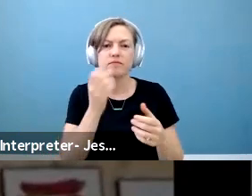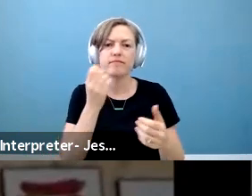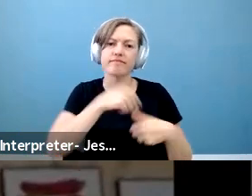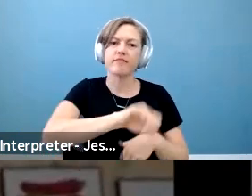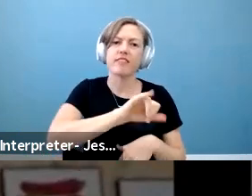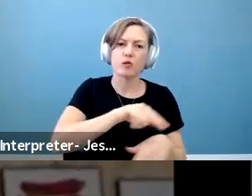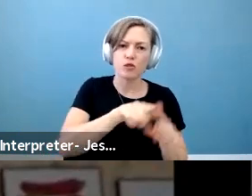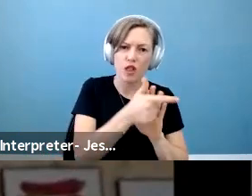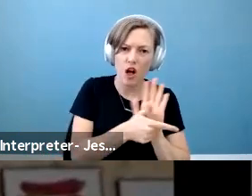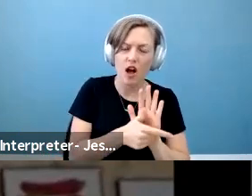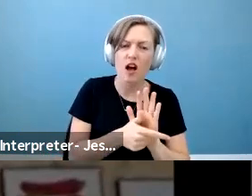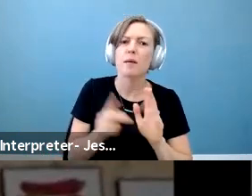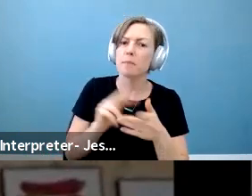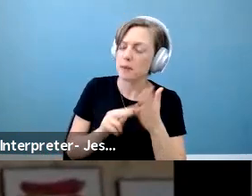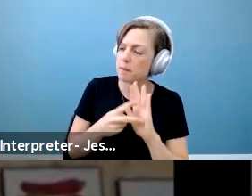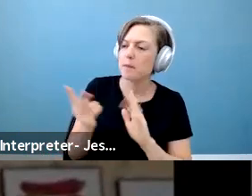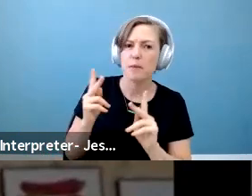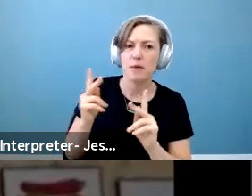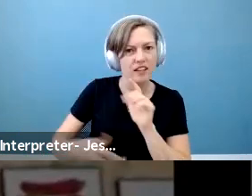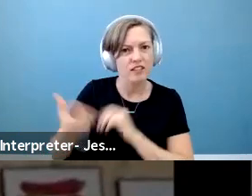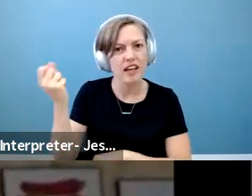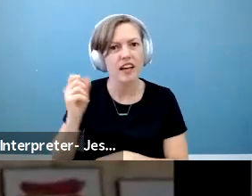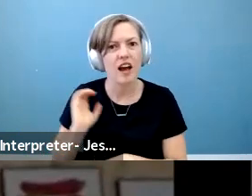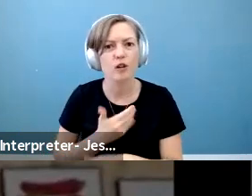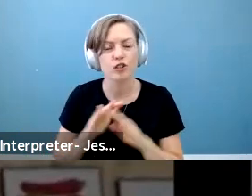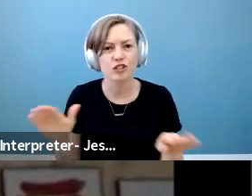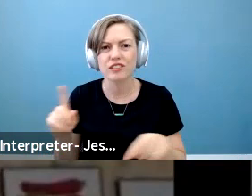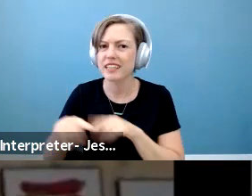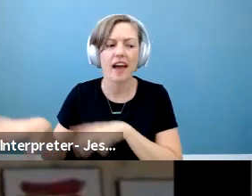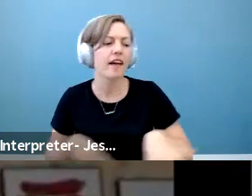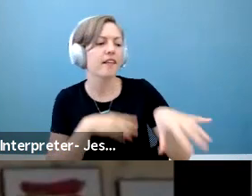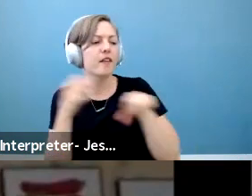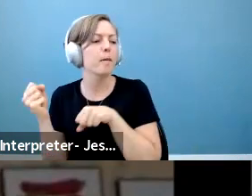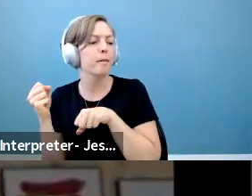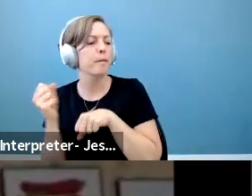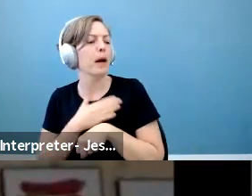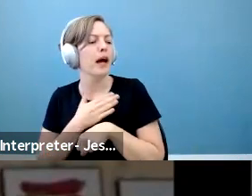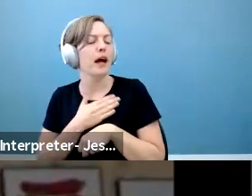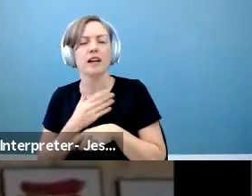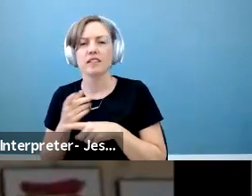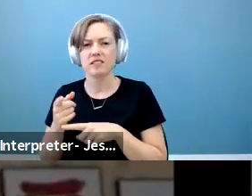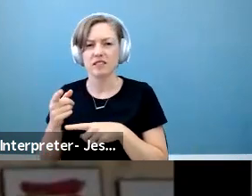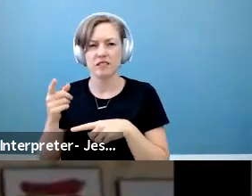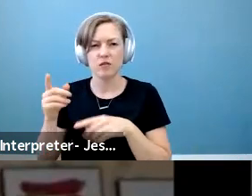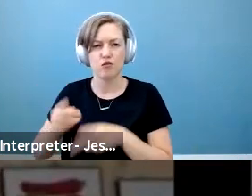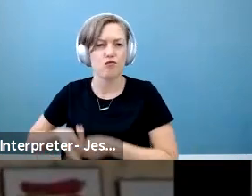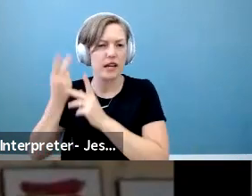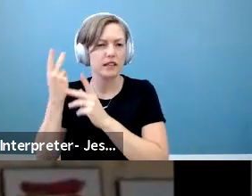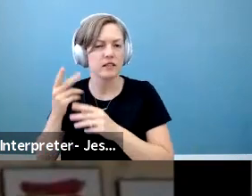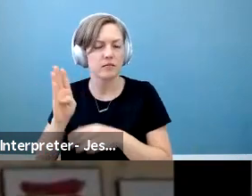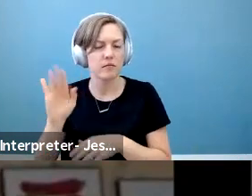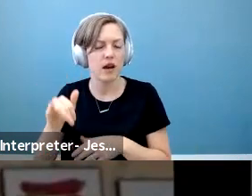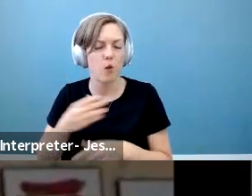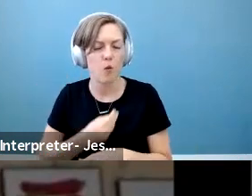to take our children from us, adopt them, and allow them to be raised by white folks. Non-Native people